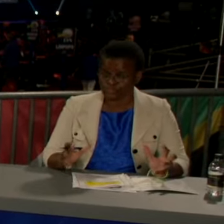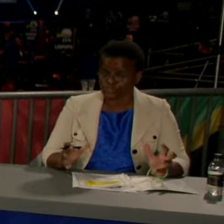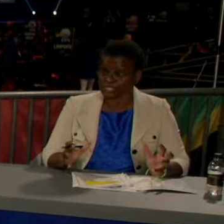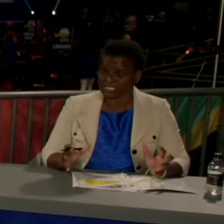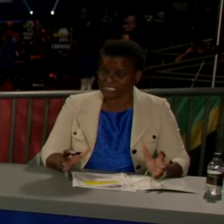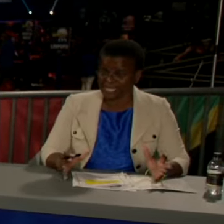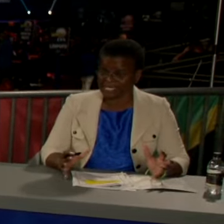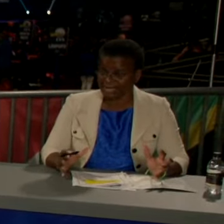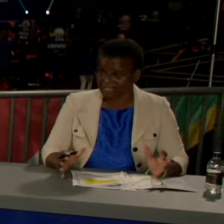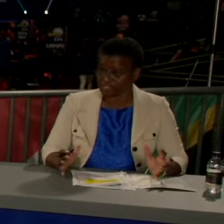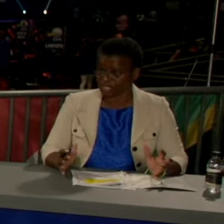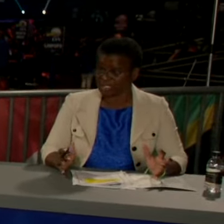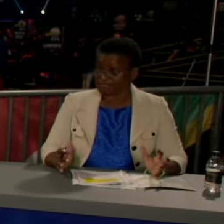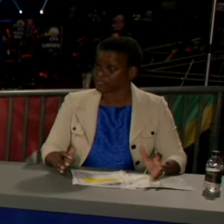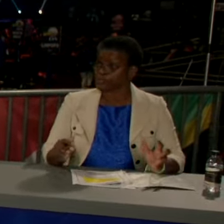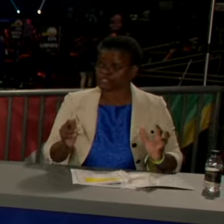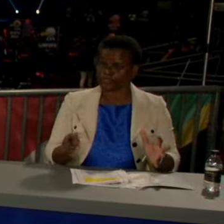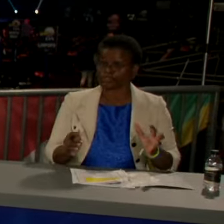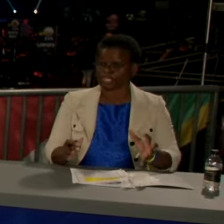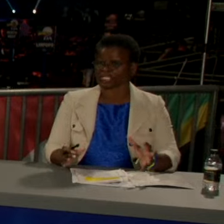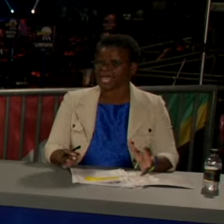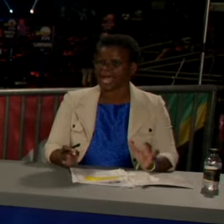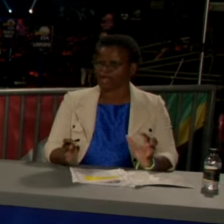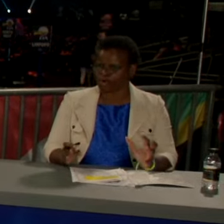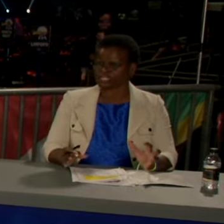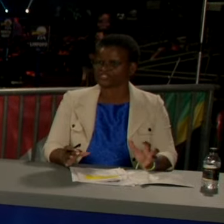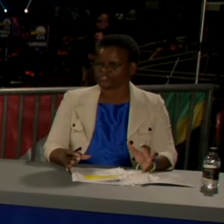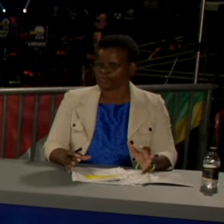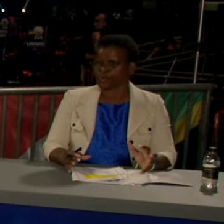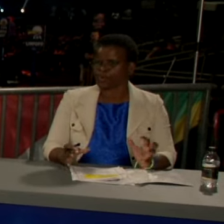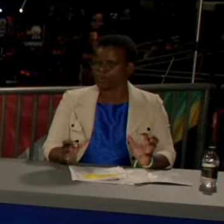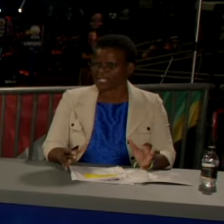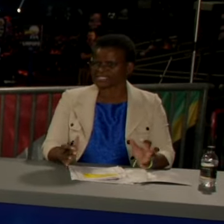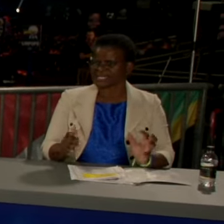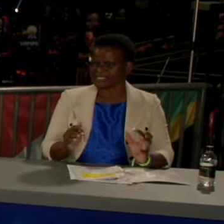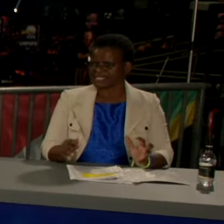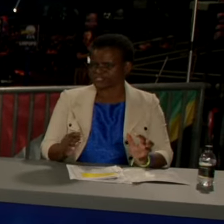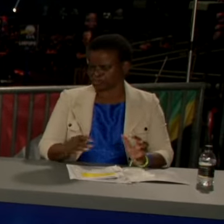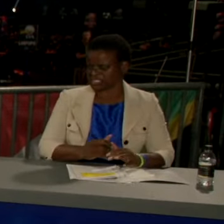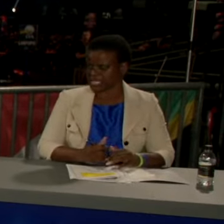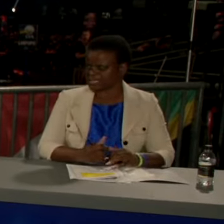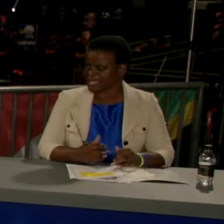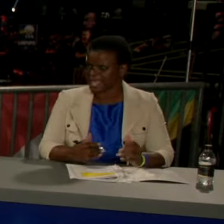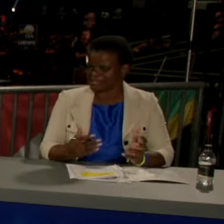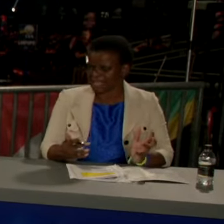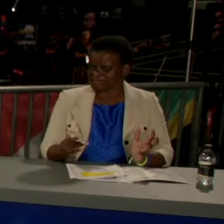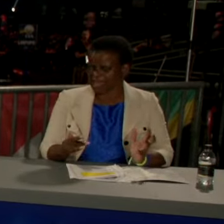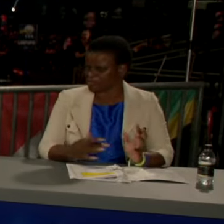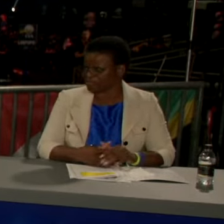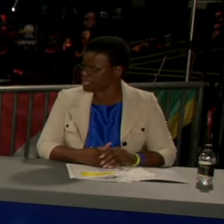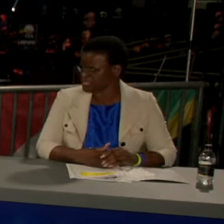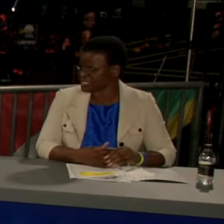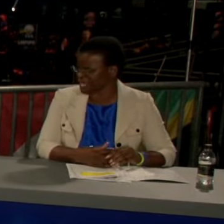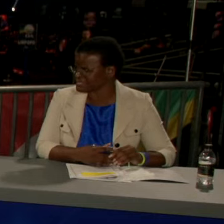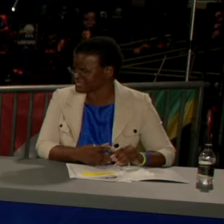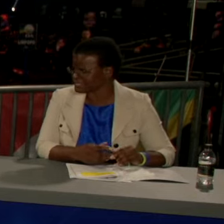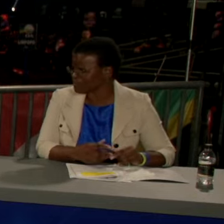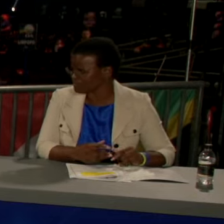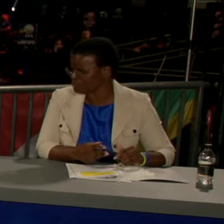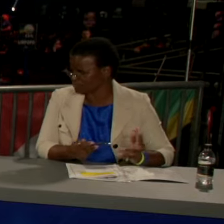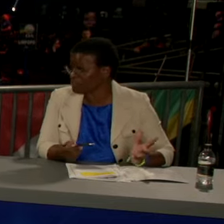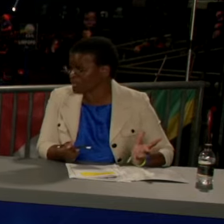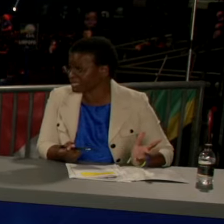and true to the DA culture, that we do things according to what needs to be done. And I'm very